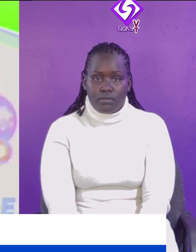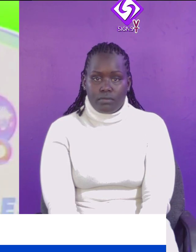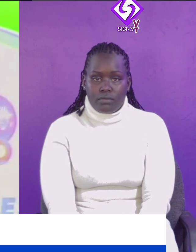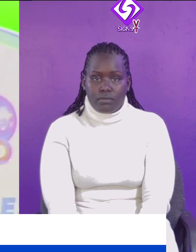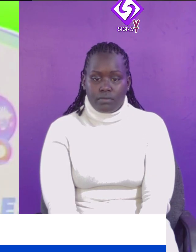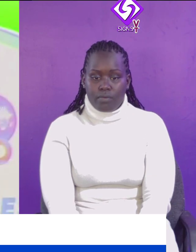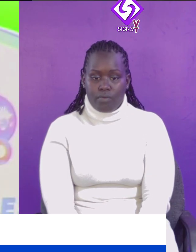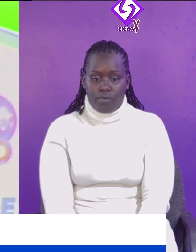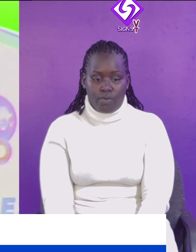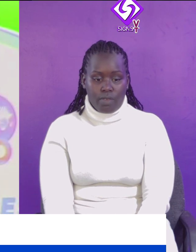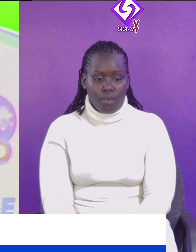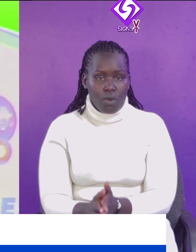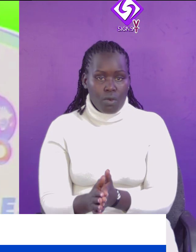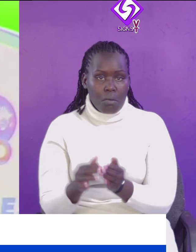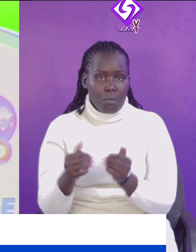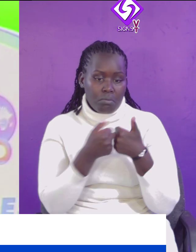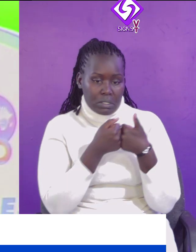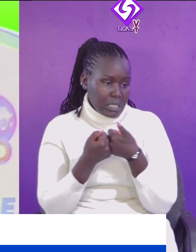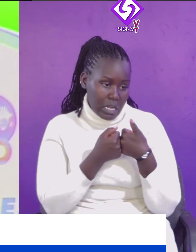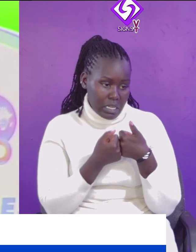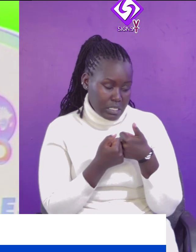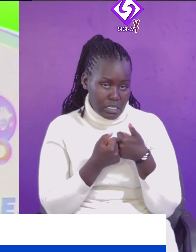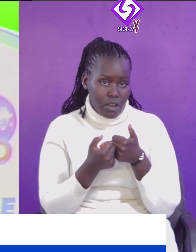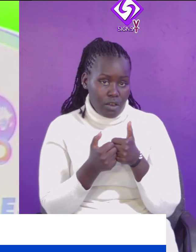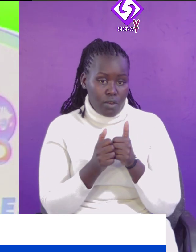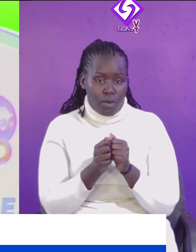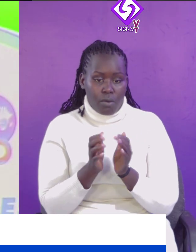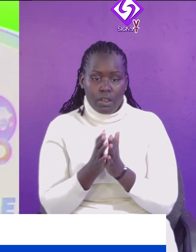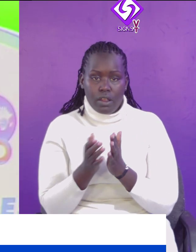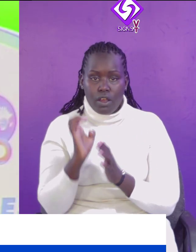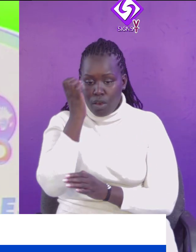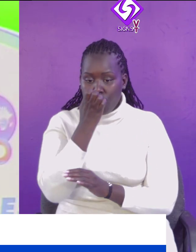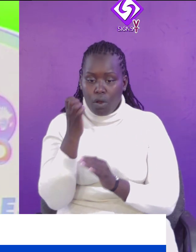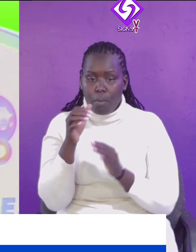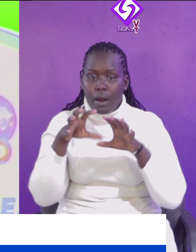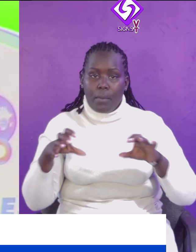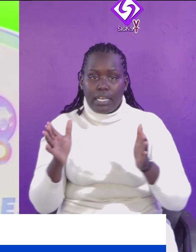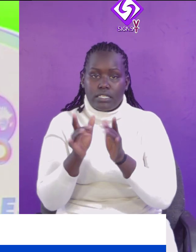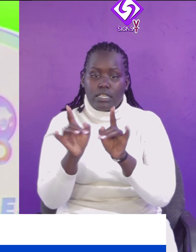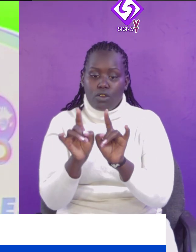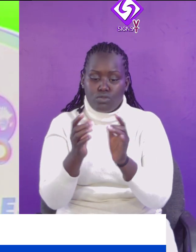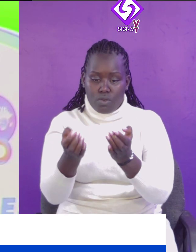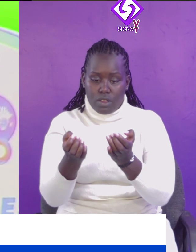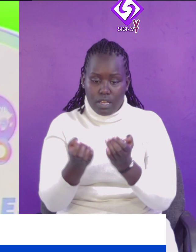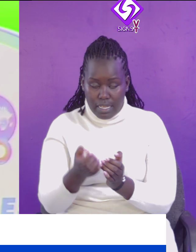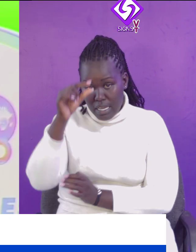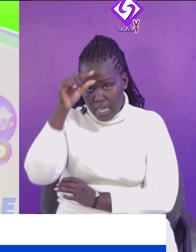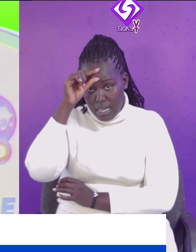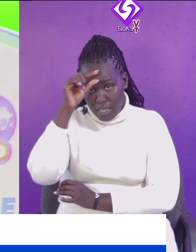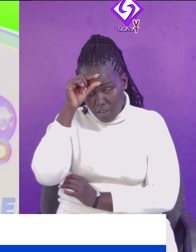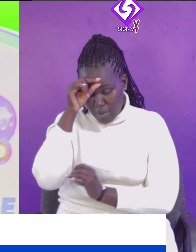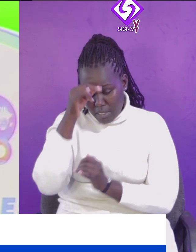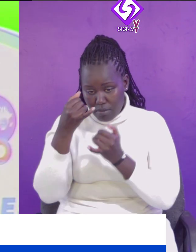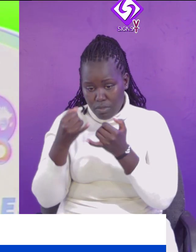Going to listen challenges with stricter European market entry requirement, the government is strengthening